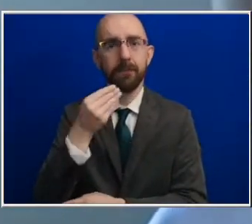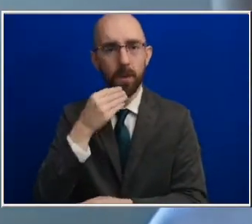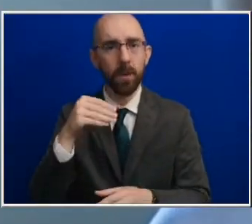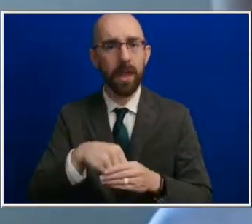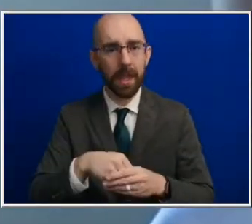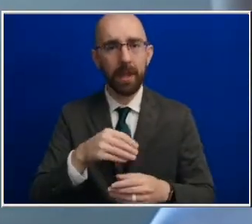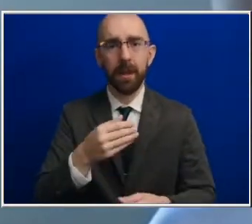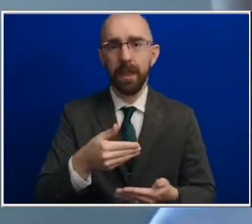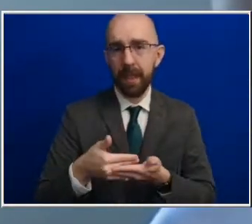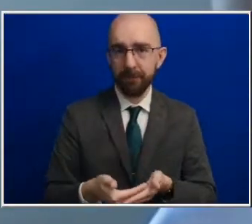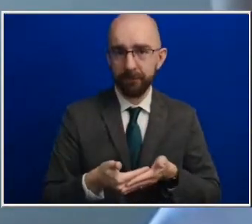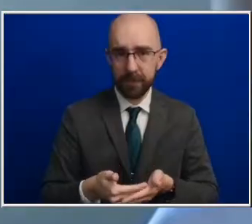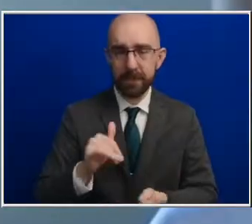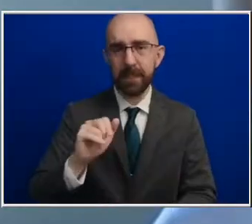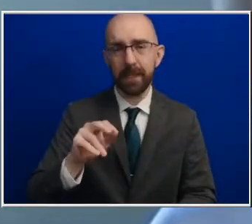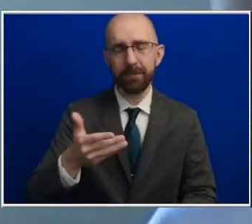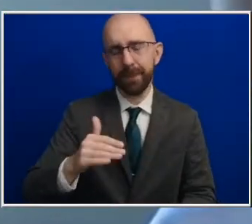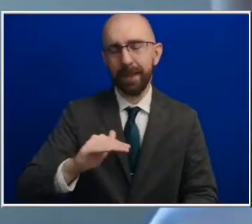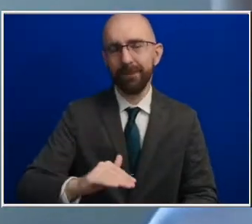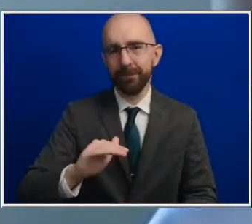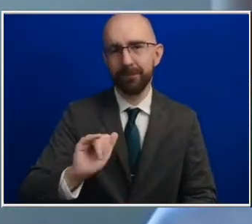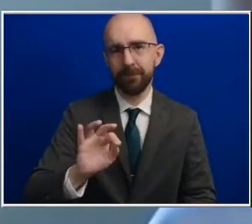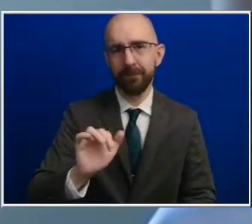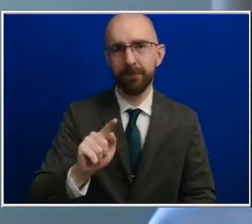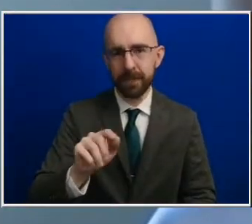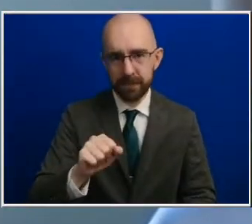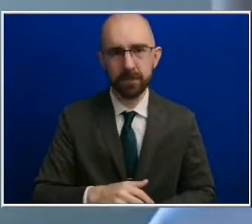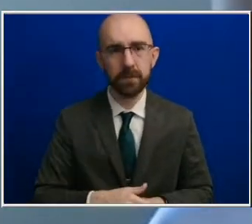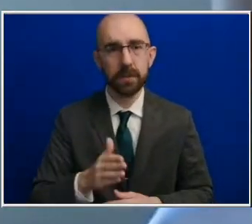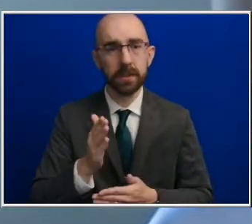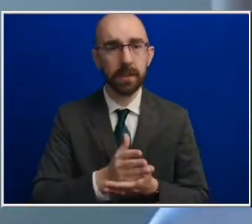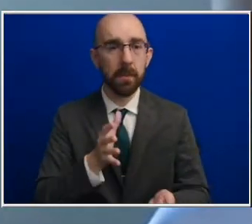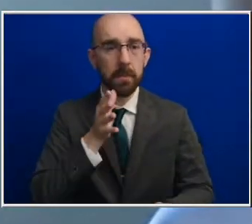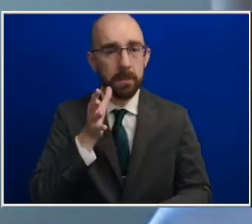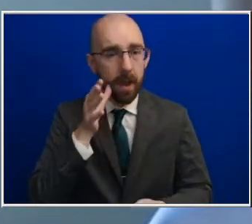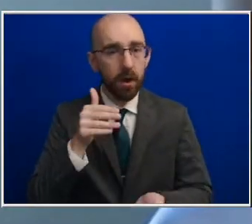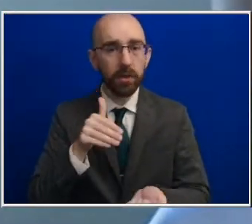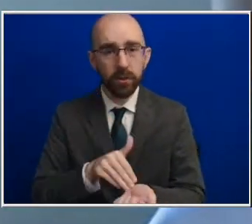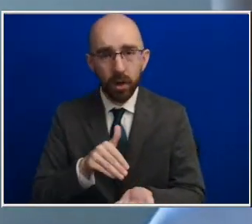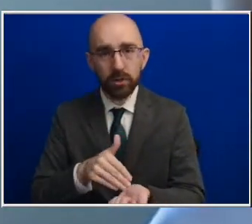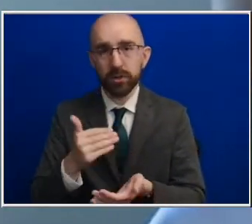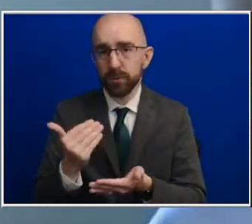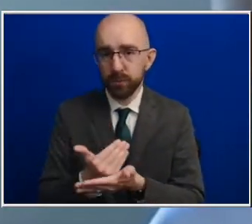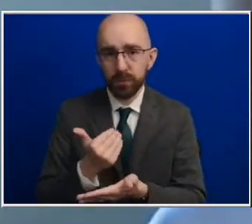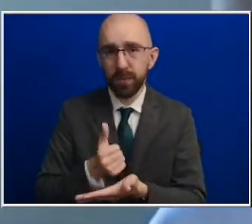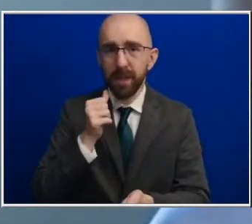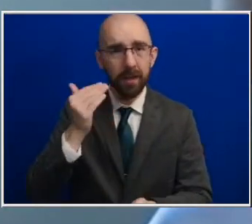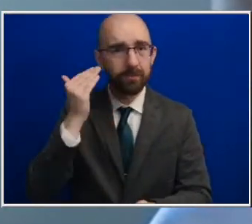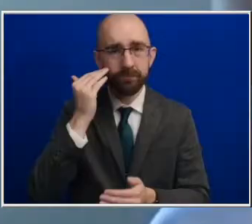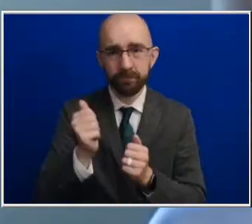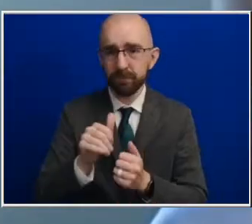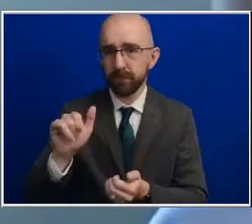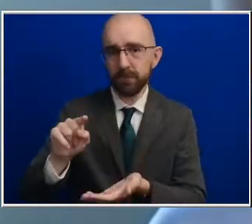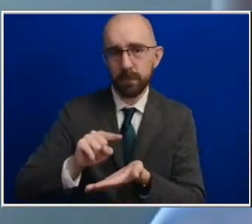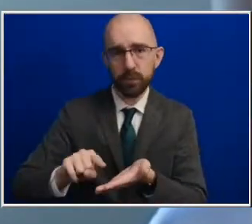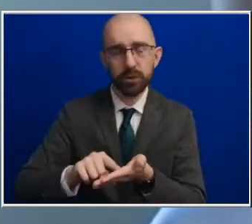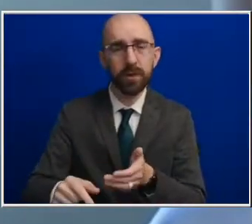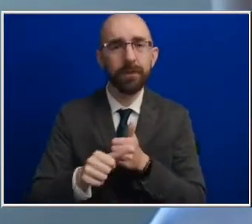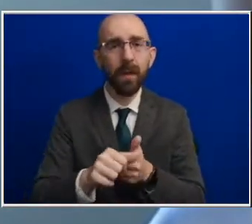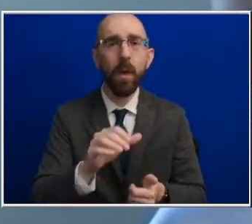we're aware that new parents and even some doctors may not be familiar with this research and may be following